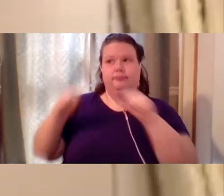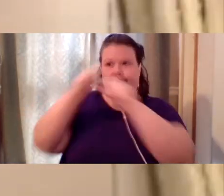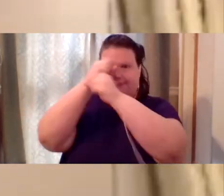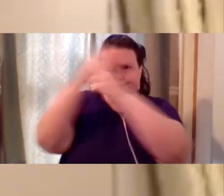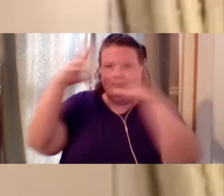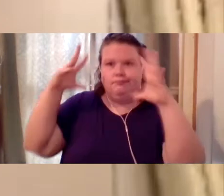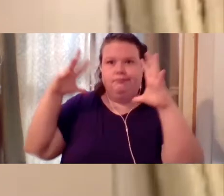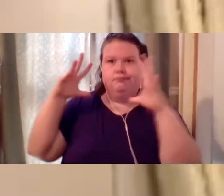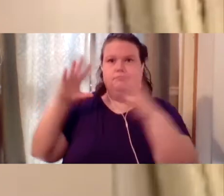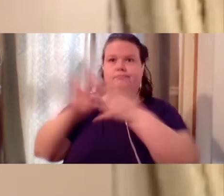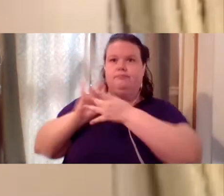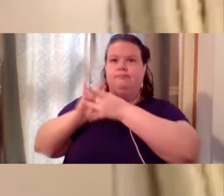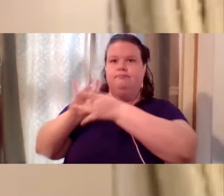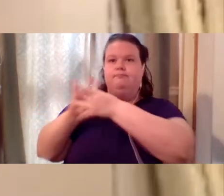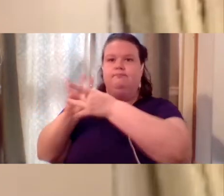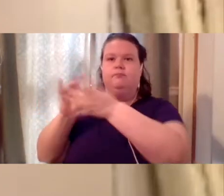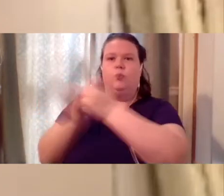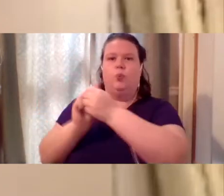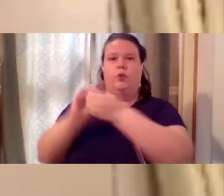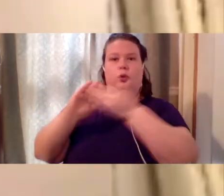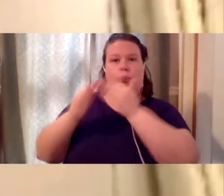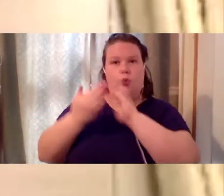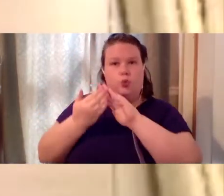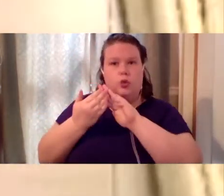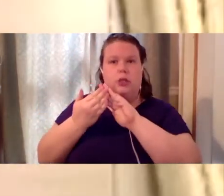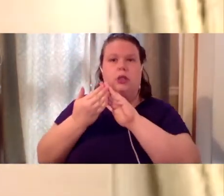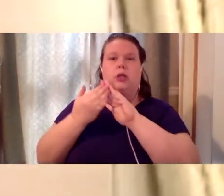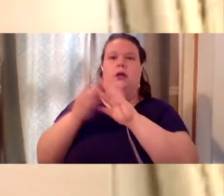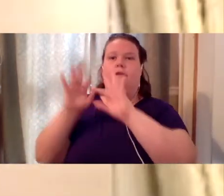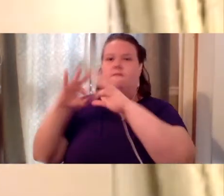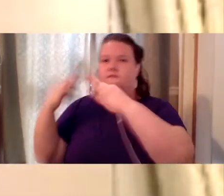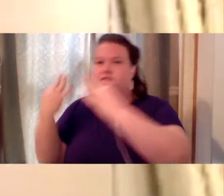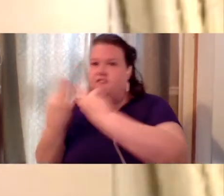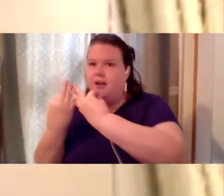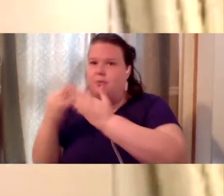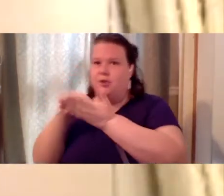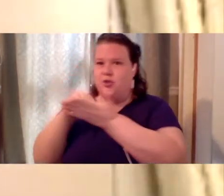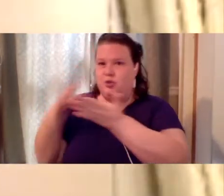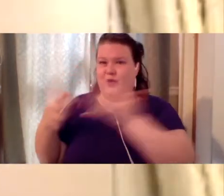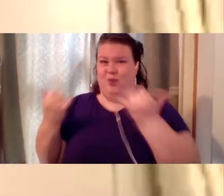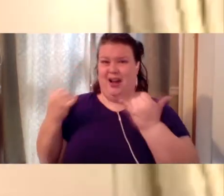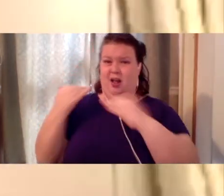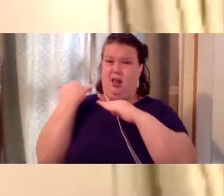and the families and the community. I think right now that's sort of limited.